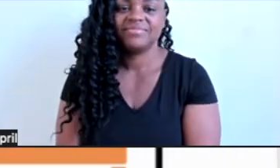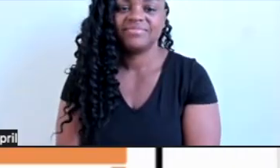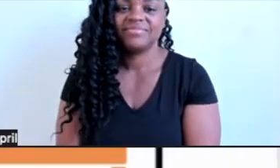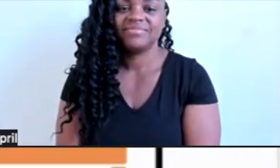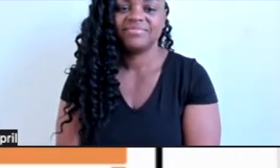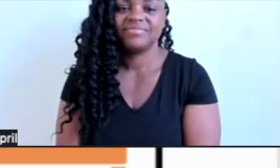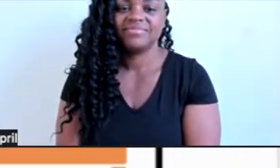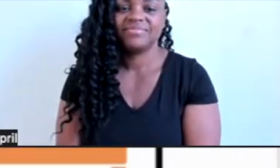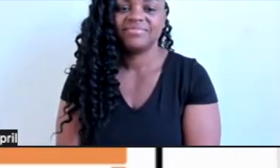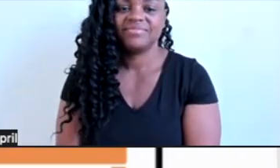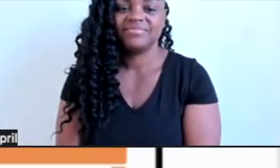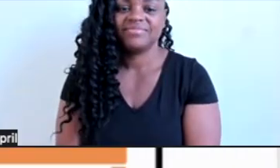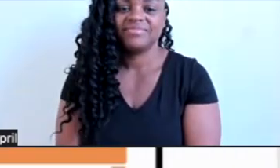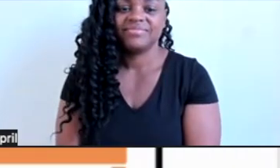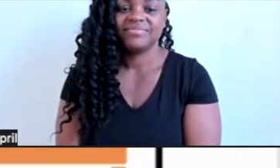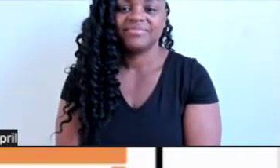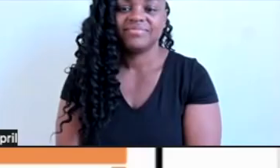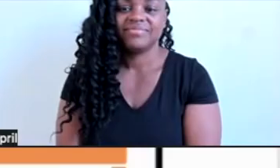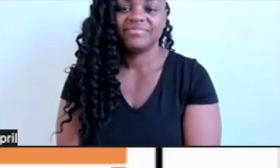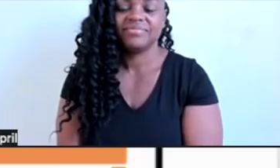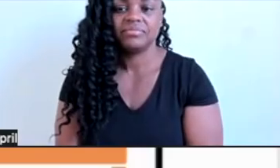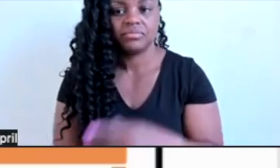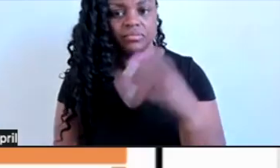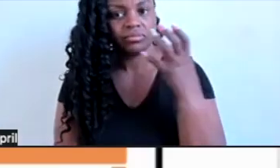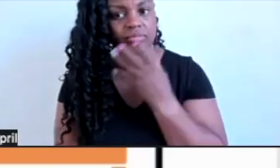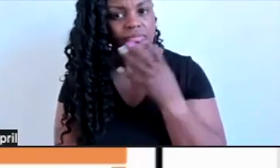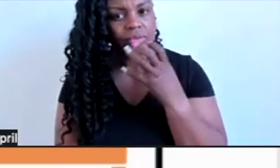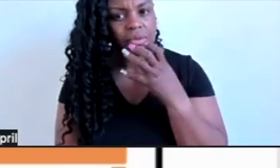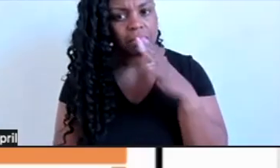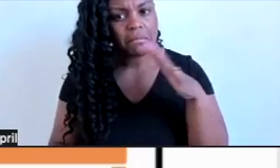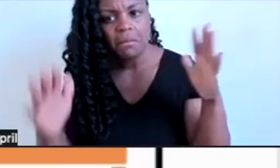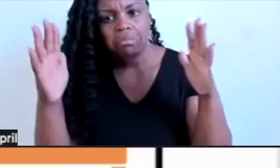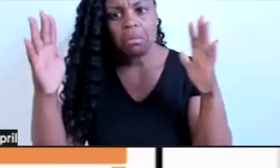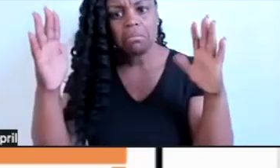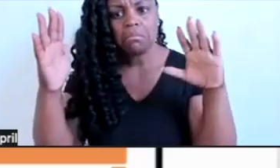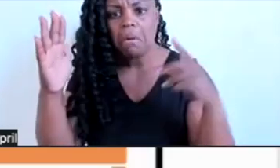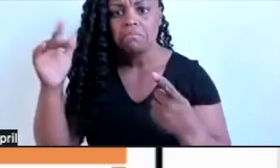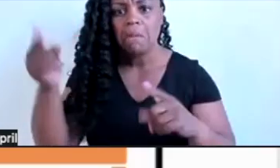That was a whole lot of shaking. Why did so many things fall over?